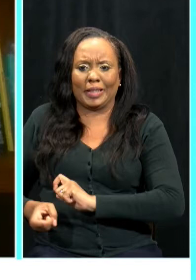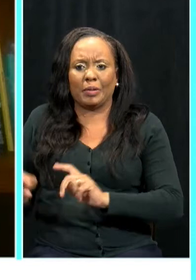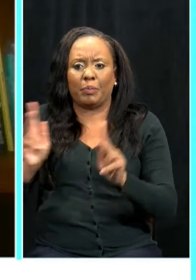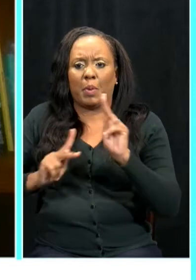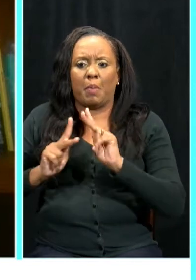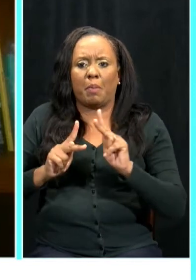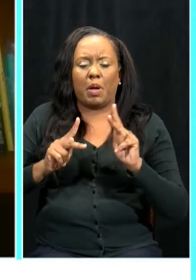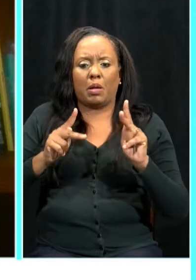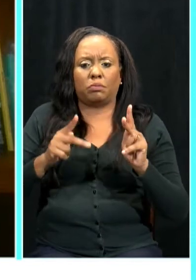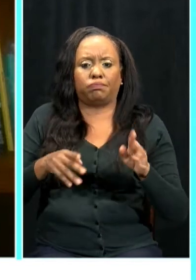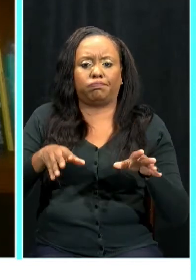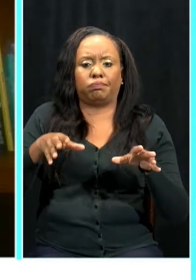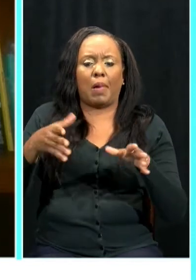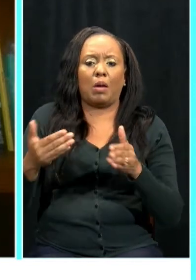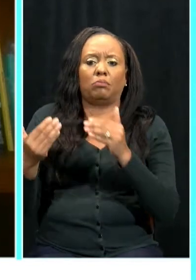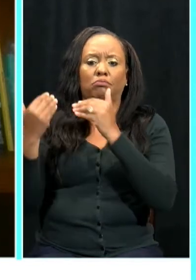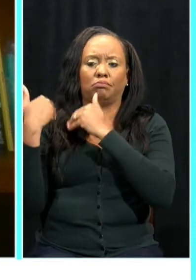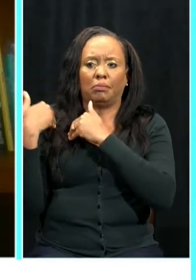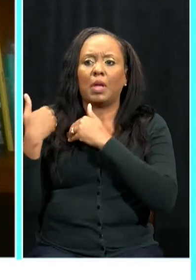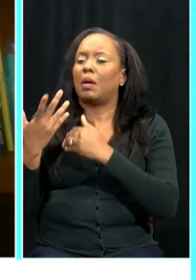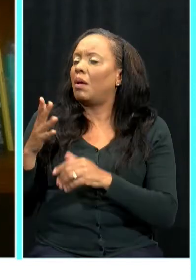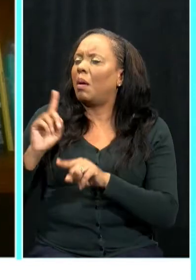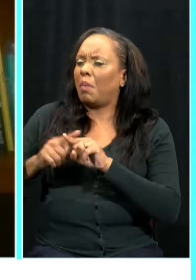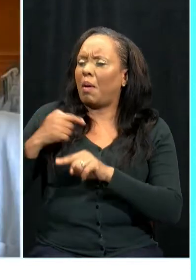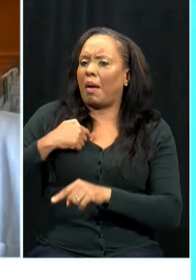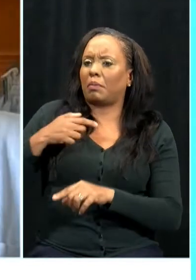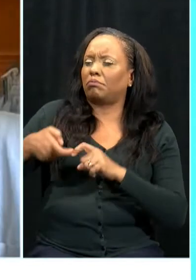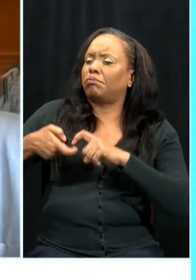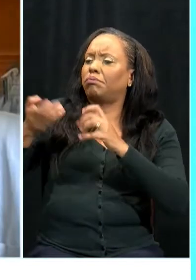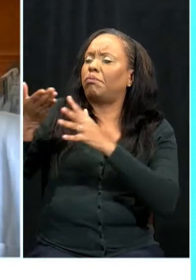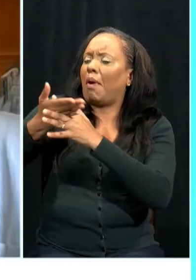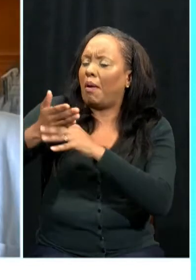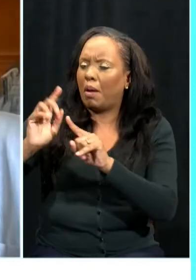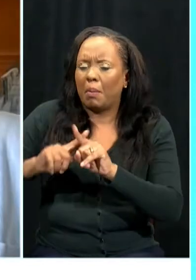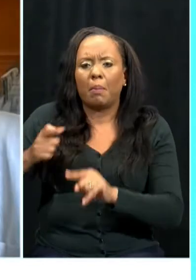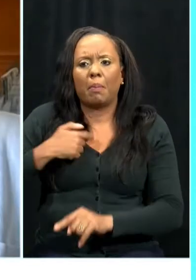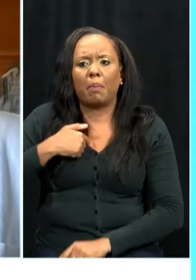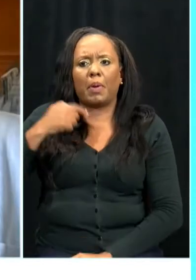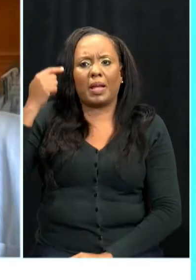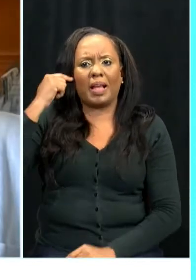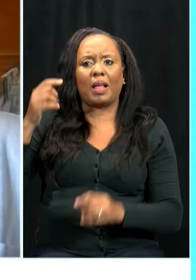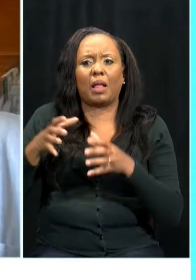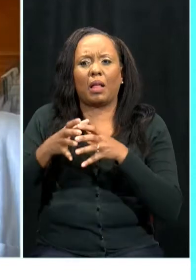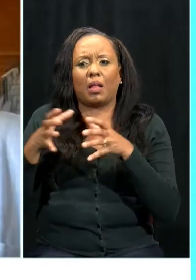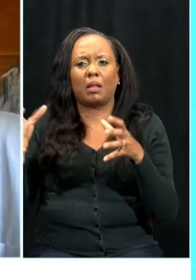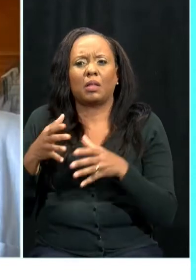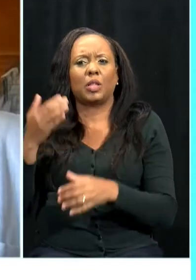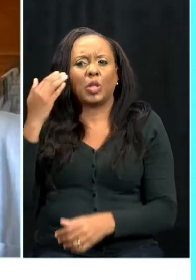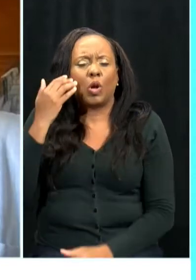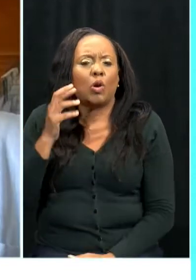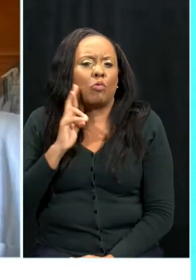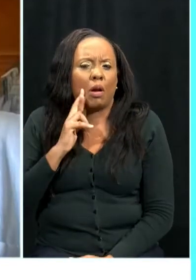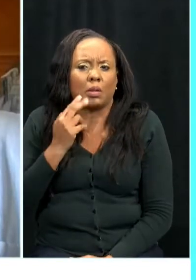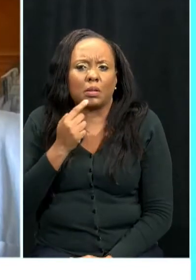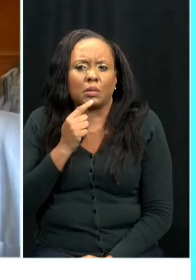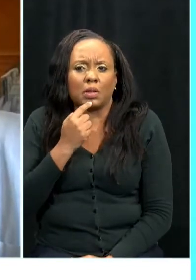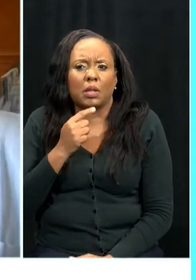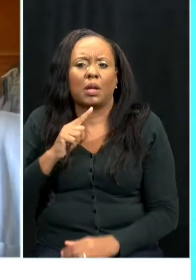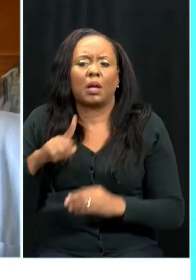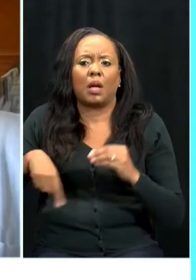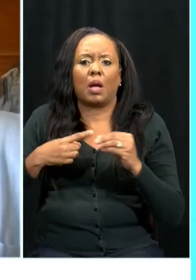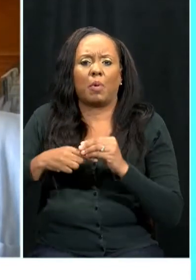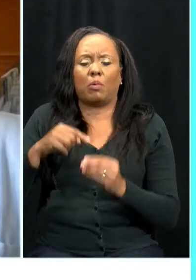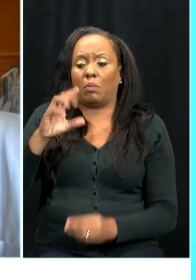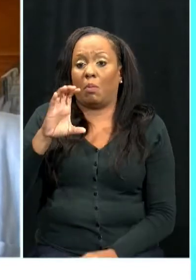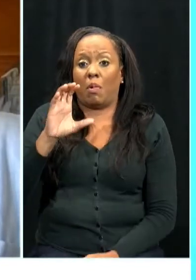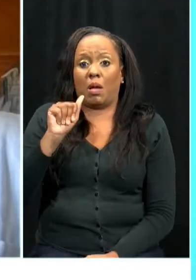of course, I heard. But I think at the time that she did the cabinet reshuffle, there'd been a lot of unease, as Raquel had said, about how big the cabinet was.